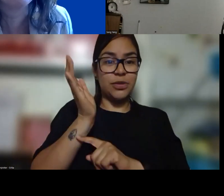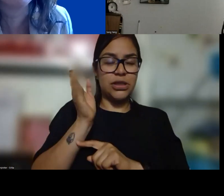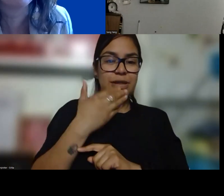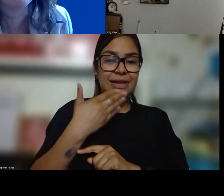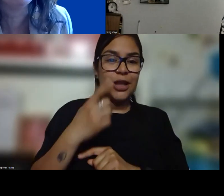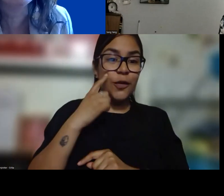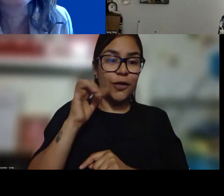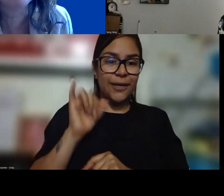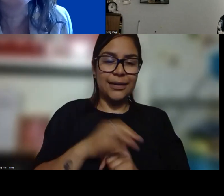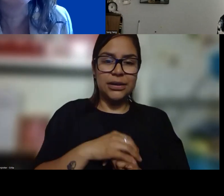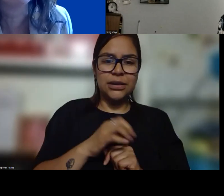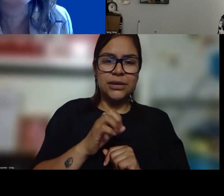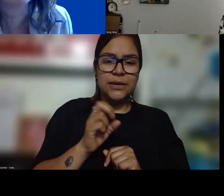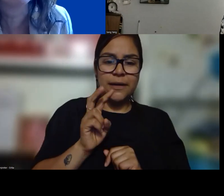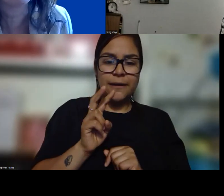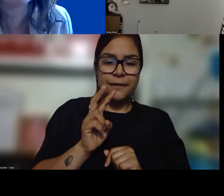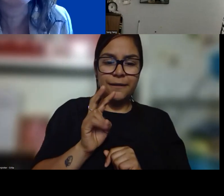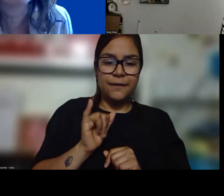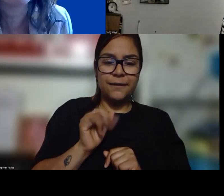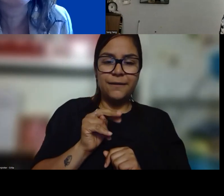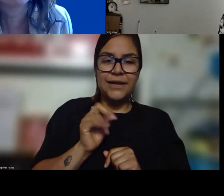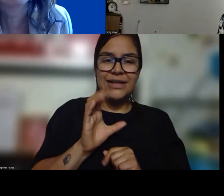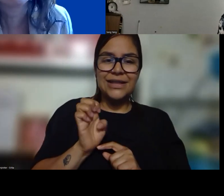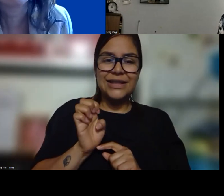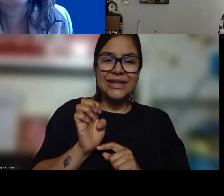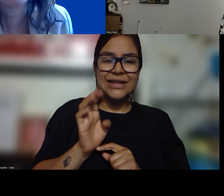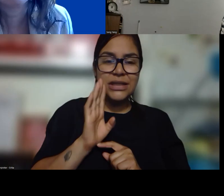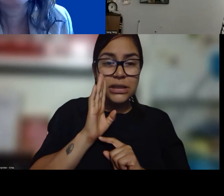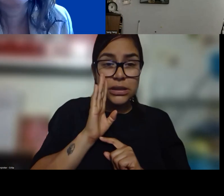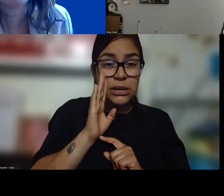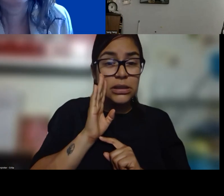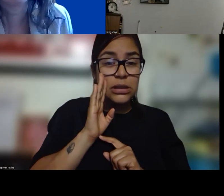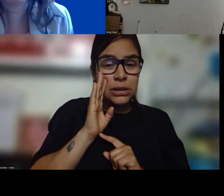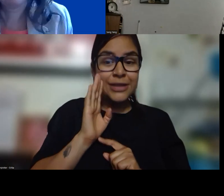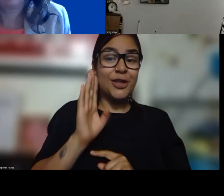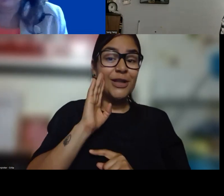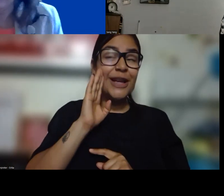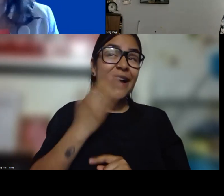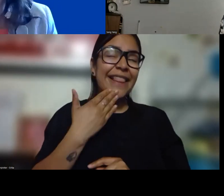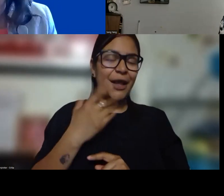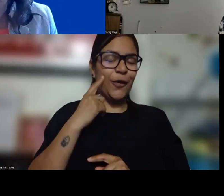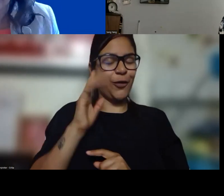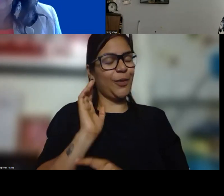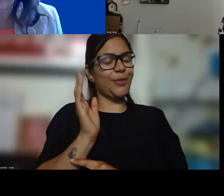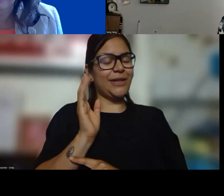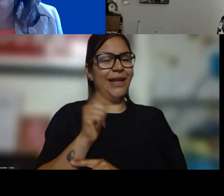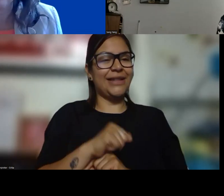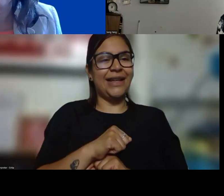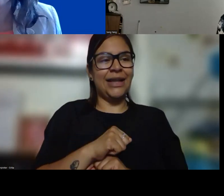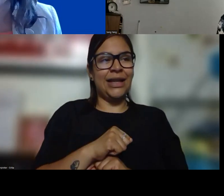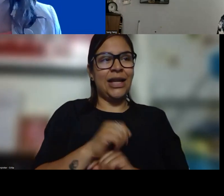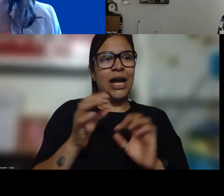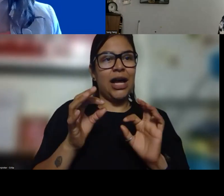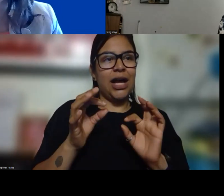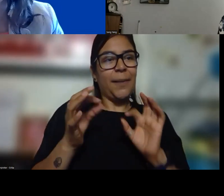the engagement. Vince, you're on. Hi, thank you for the presentations, and please take my comments in the